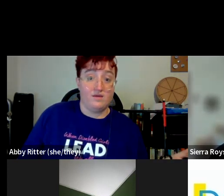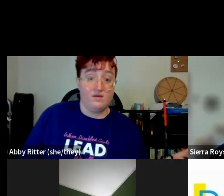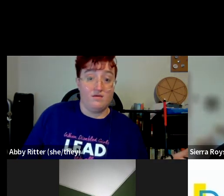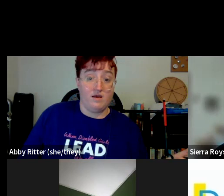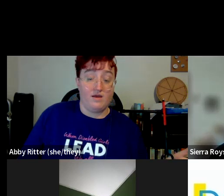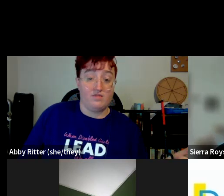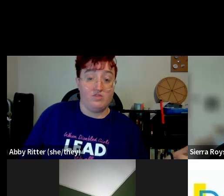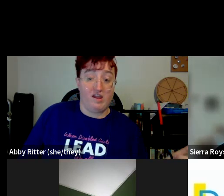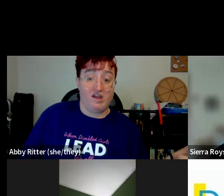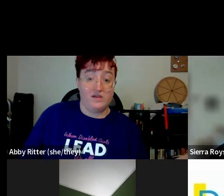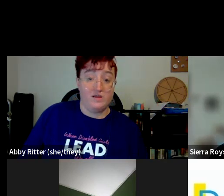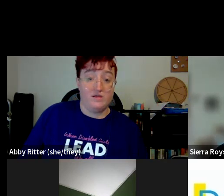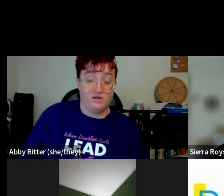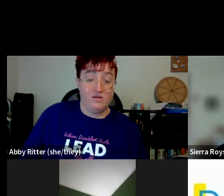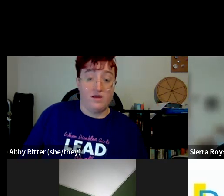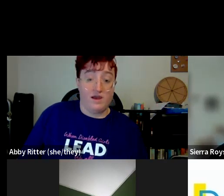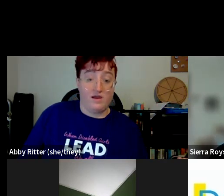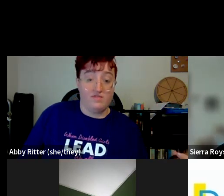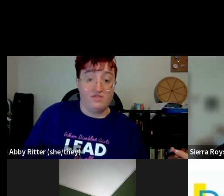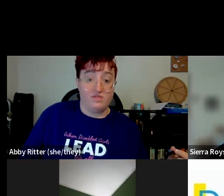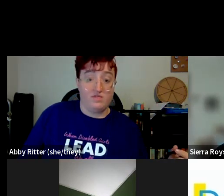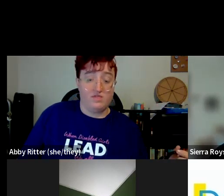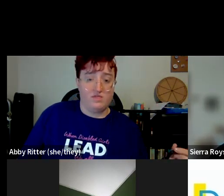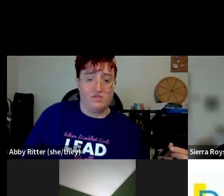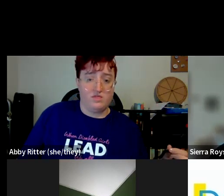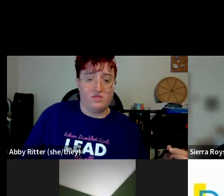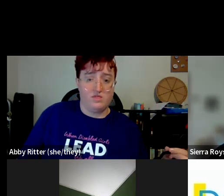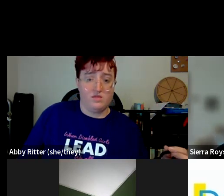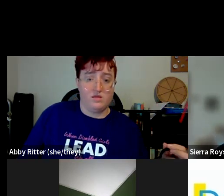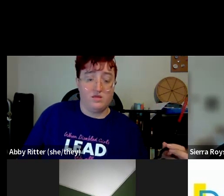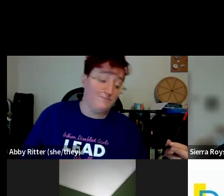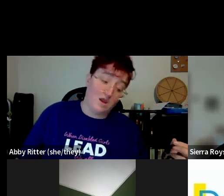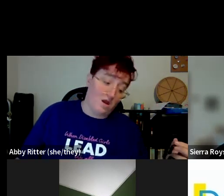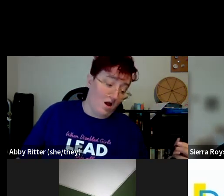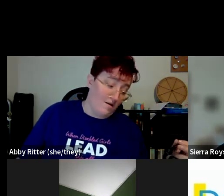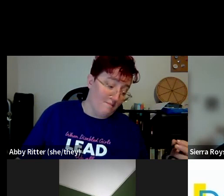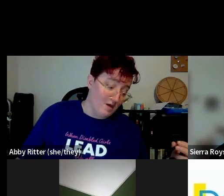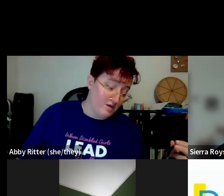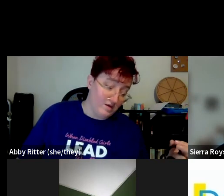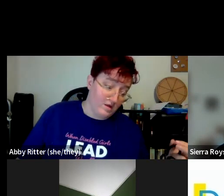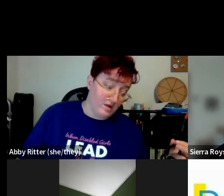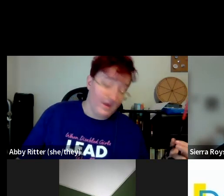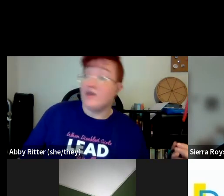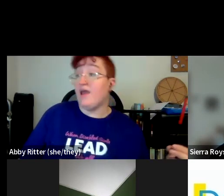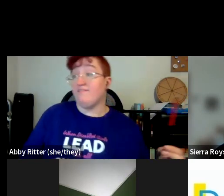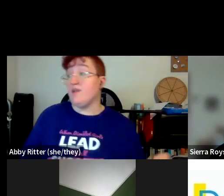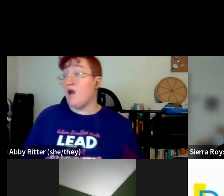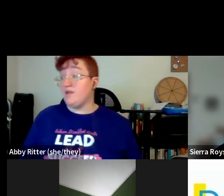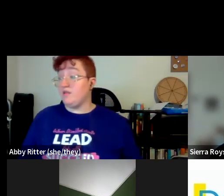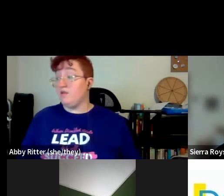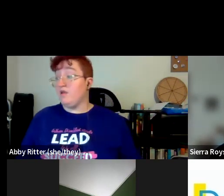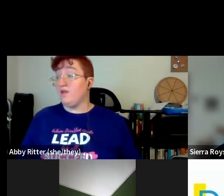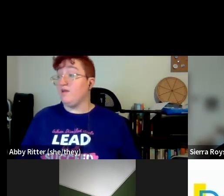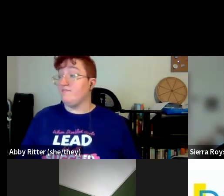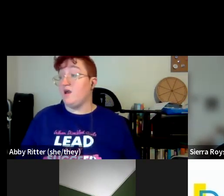Okay. Was Jasmine, was there any update about our third person? Hannah If not, has it's